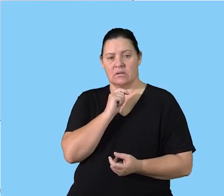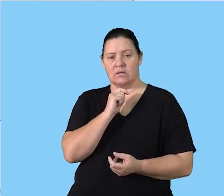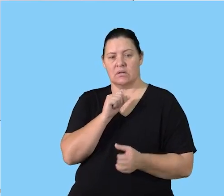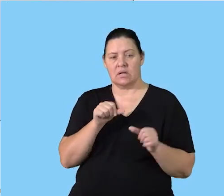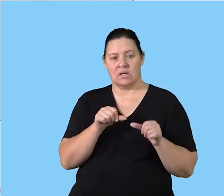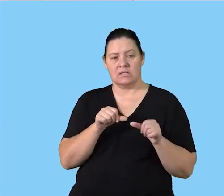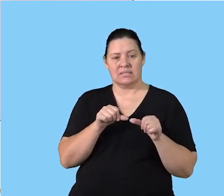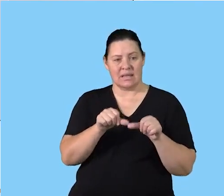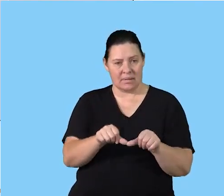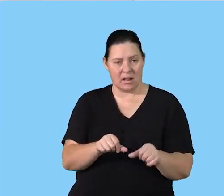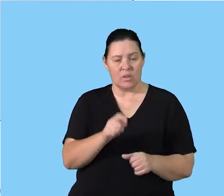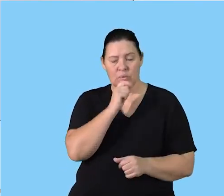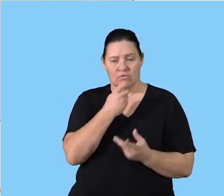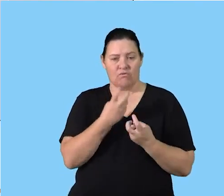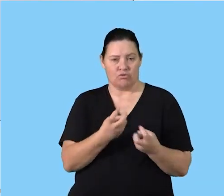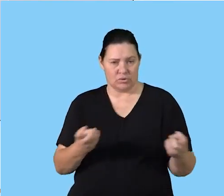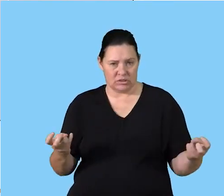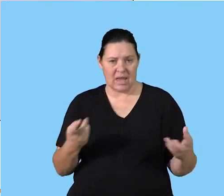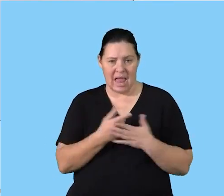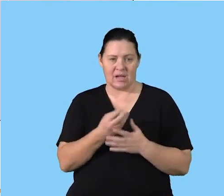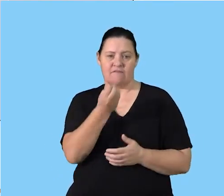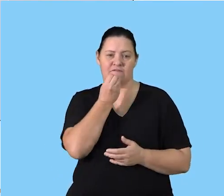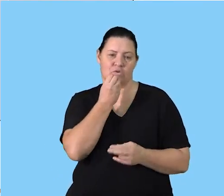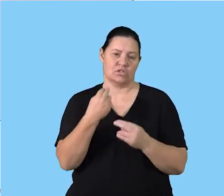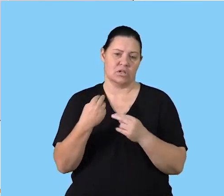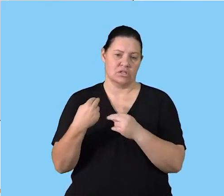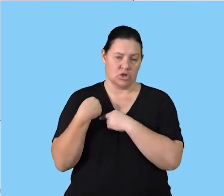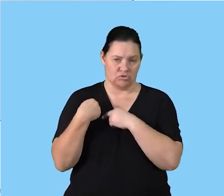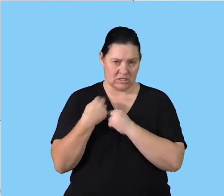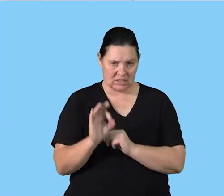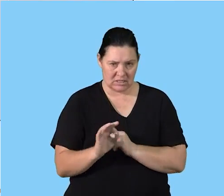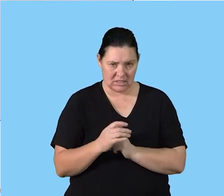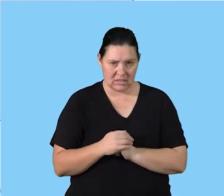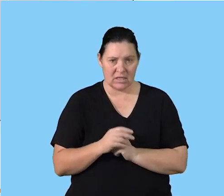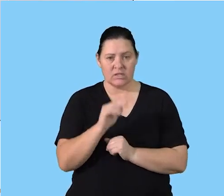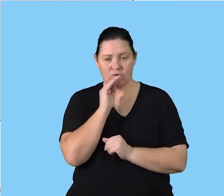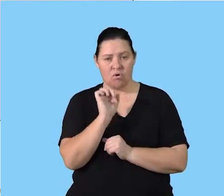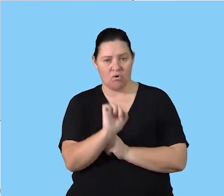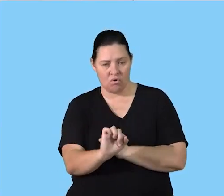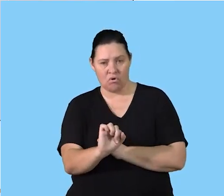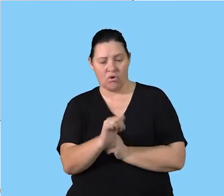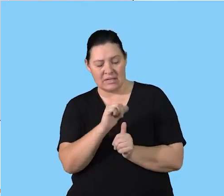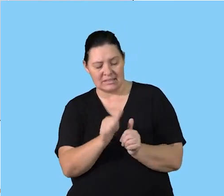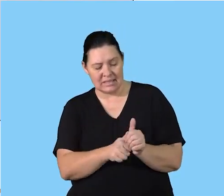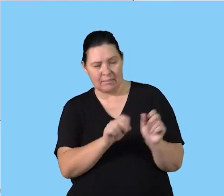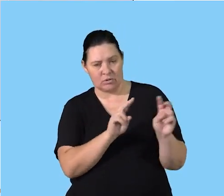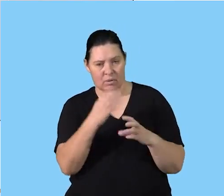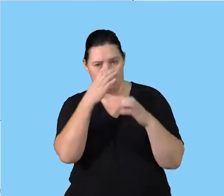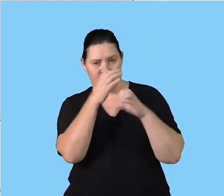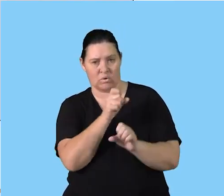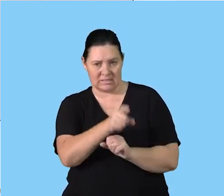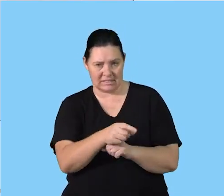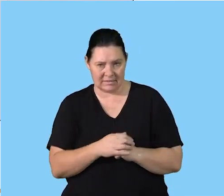sustainable use of resources and food security. These are the subtopic that we have tried to focus on